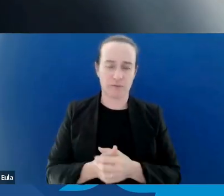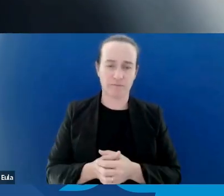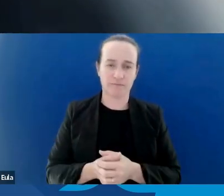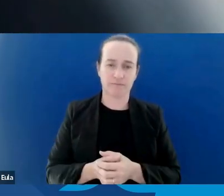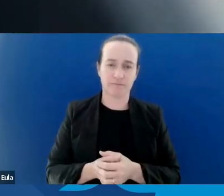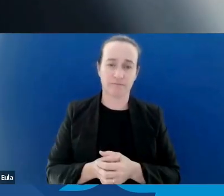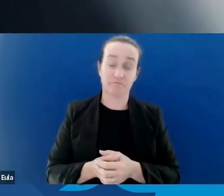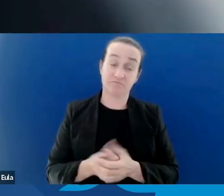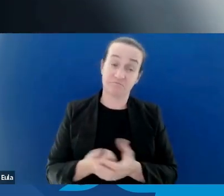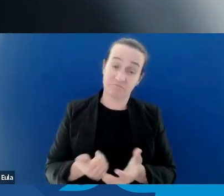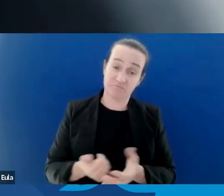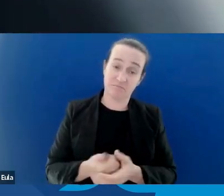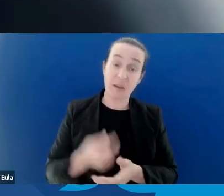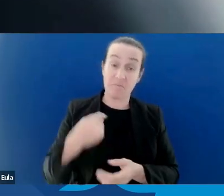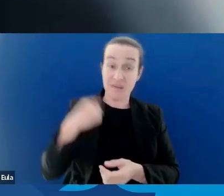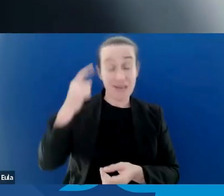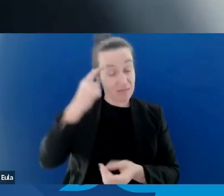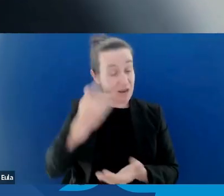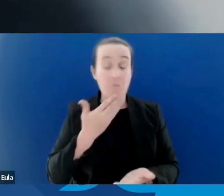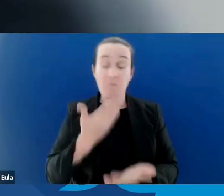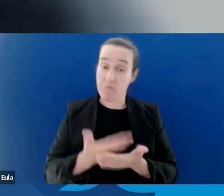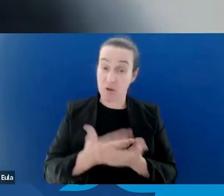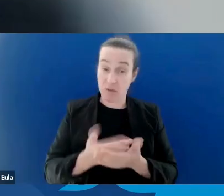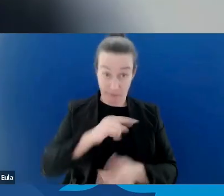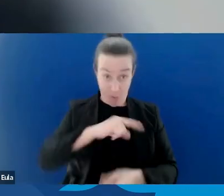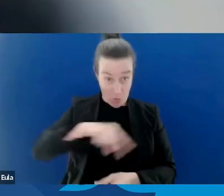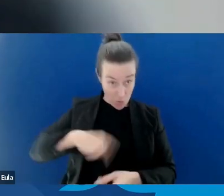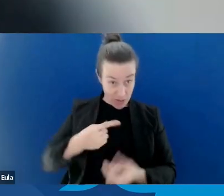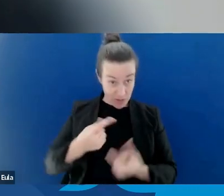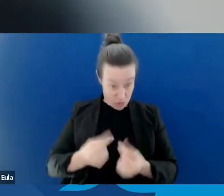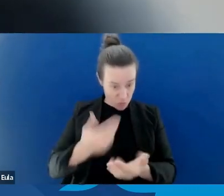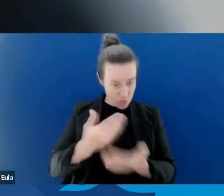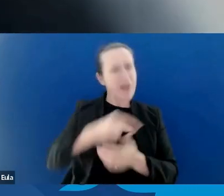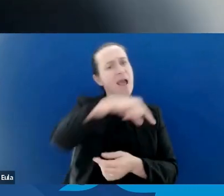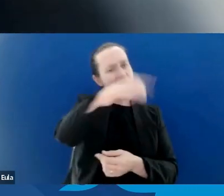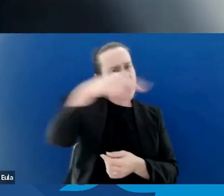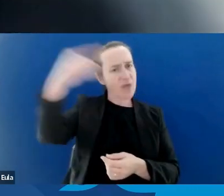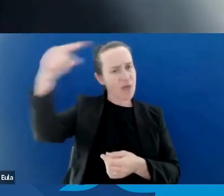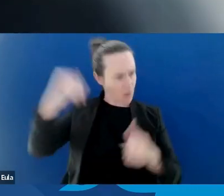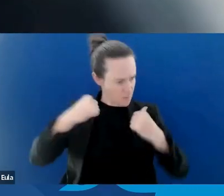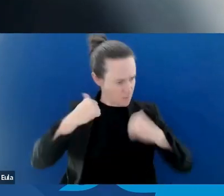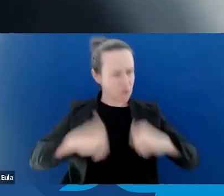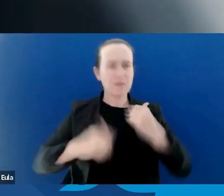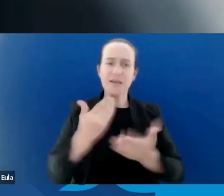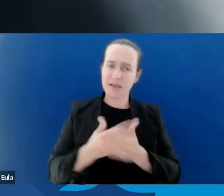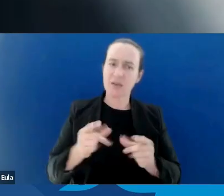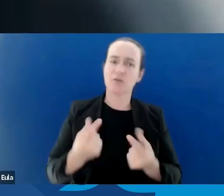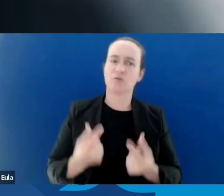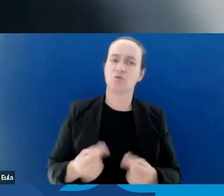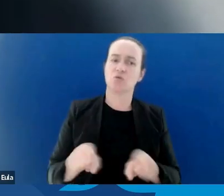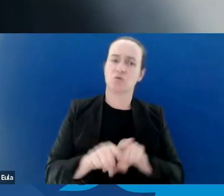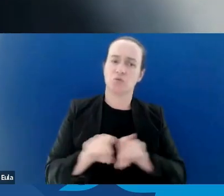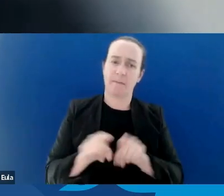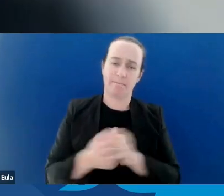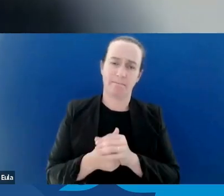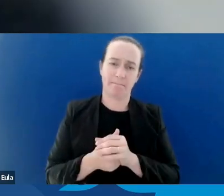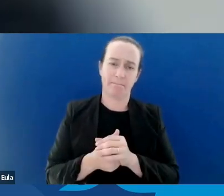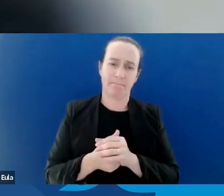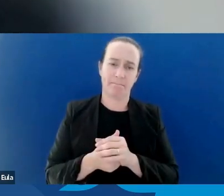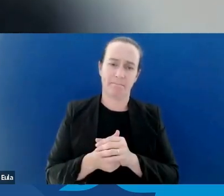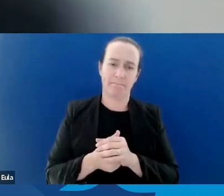why, if we could do it, other municipalities can't do it. The biggest thing I would